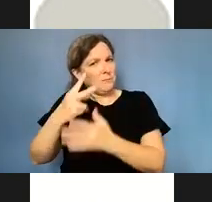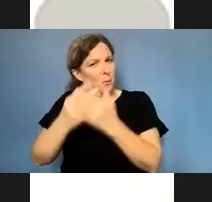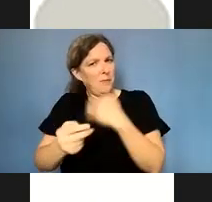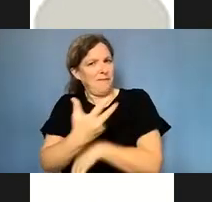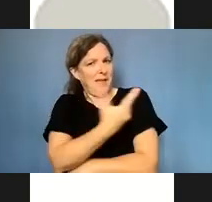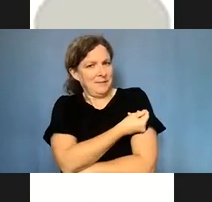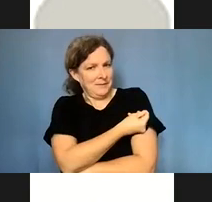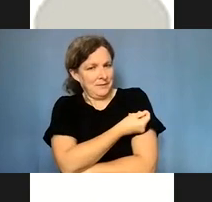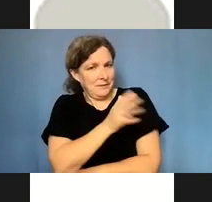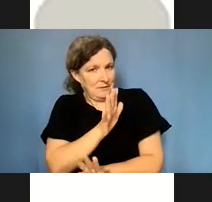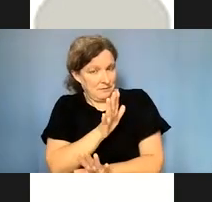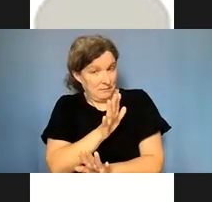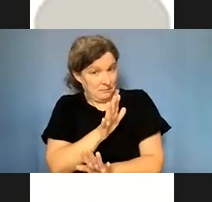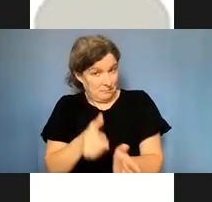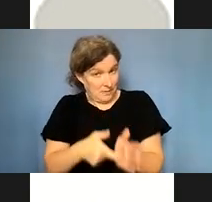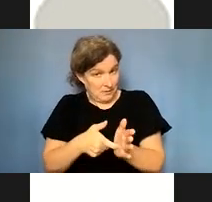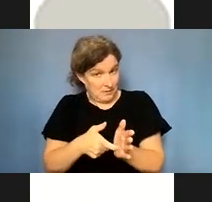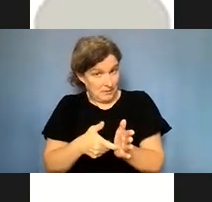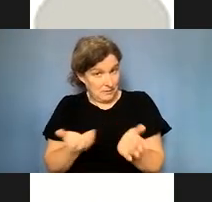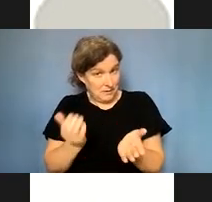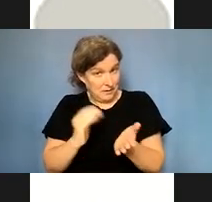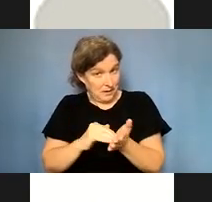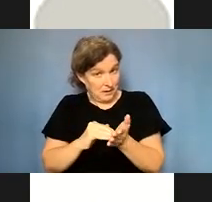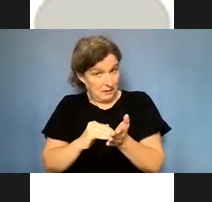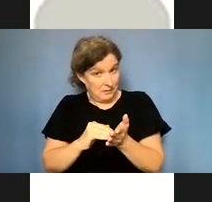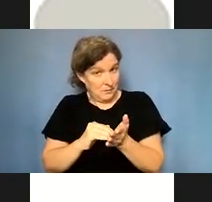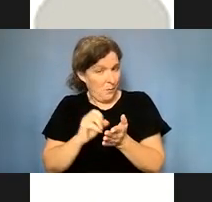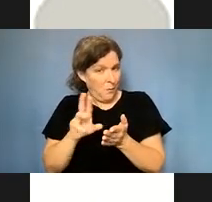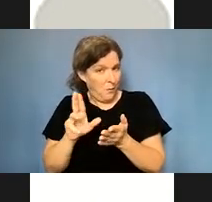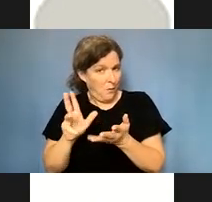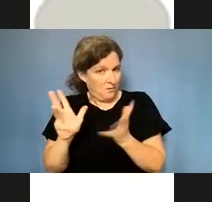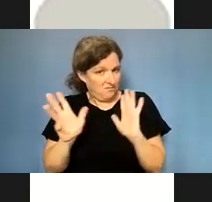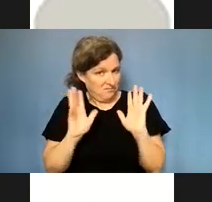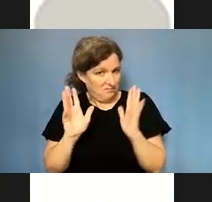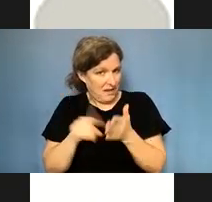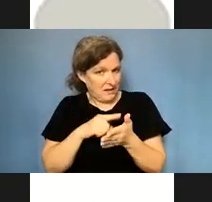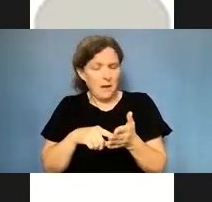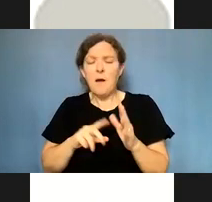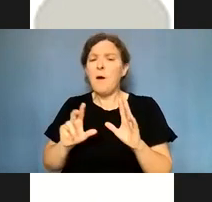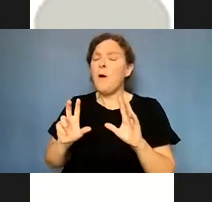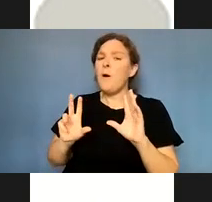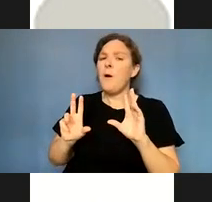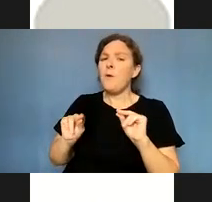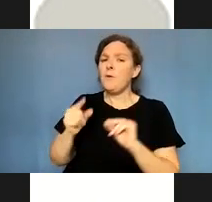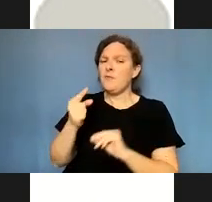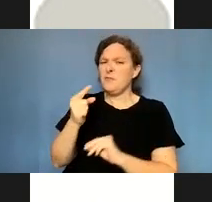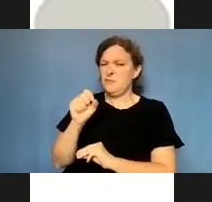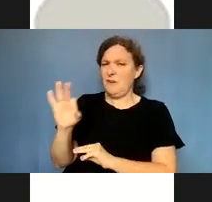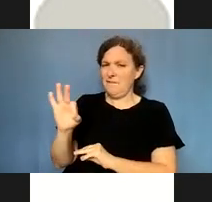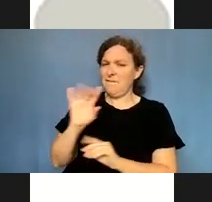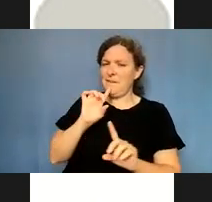and do they need to take 3rd one here, or it's been canceled anymore? No. So if